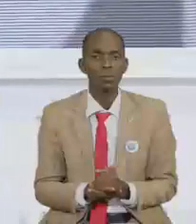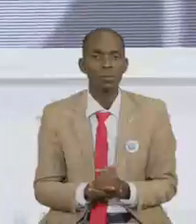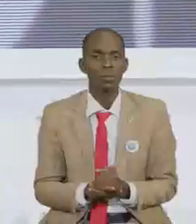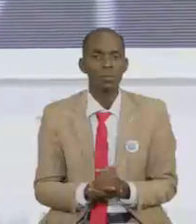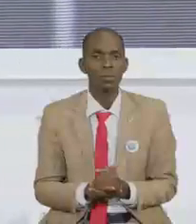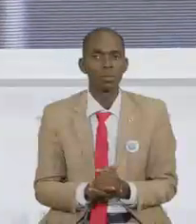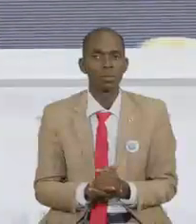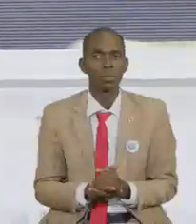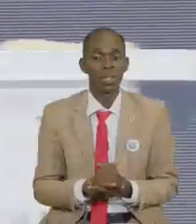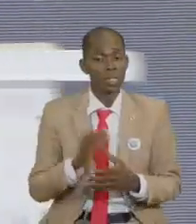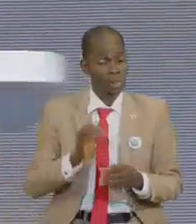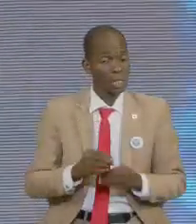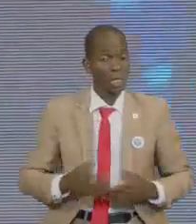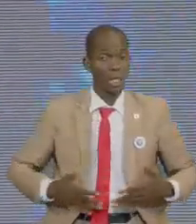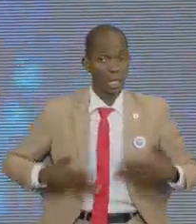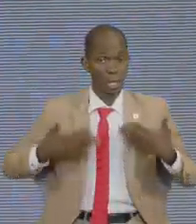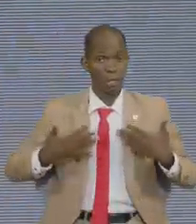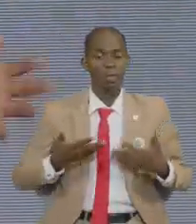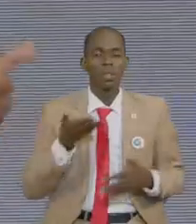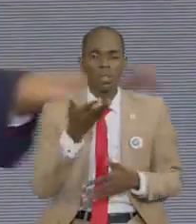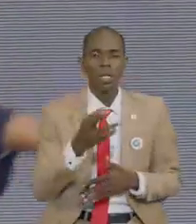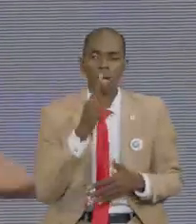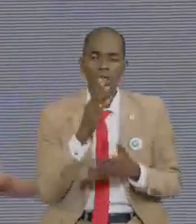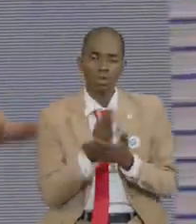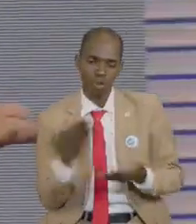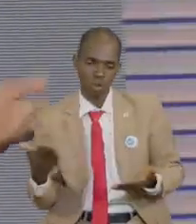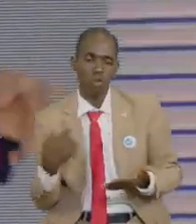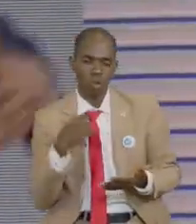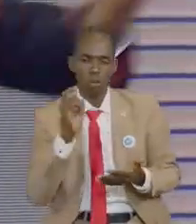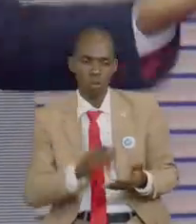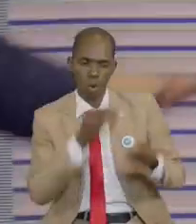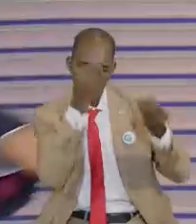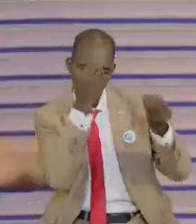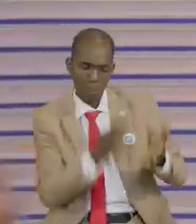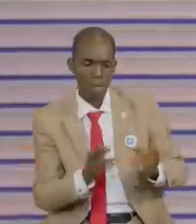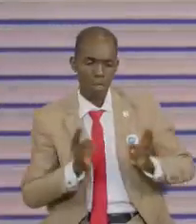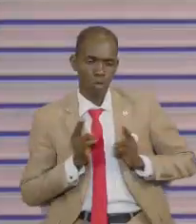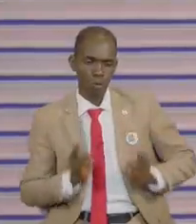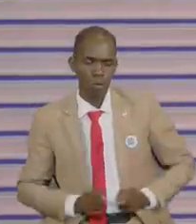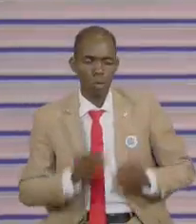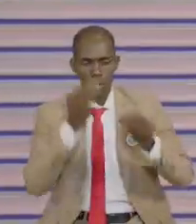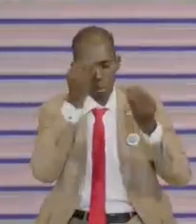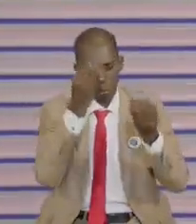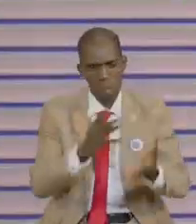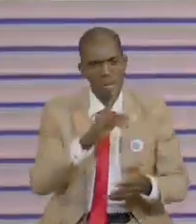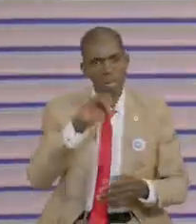In life, there are things we have to obey men, we have to obey society, we have to obey the government.